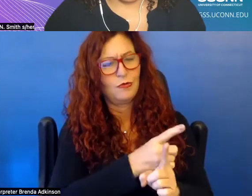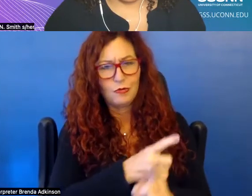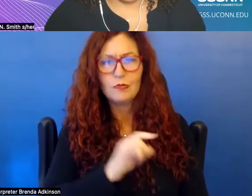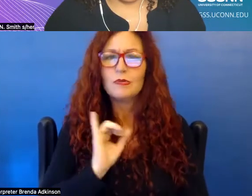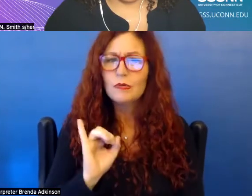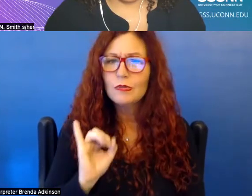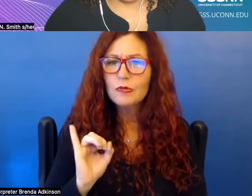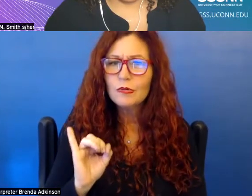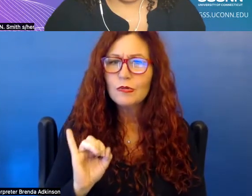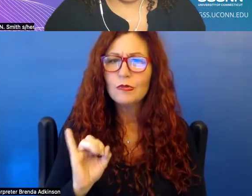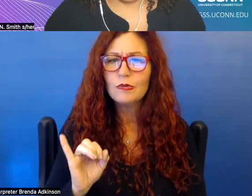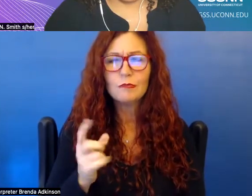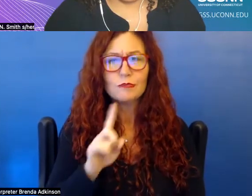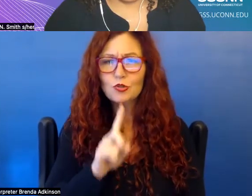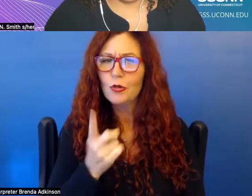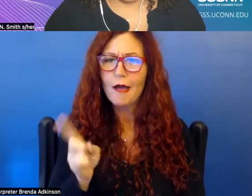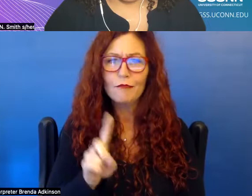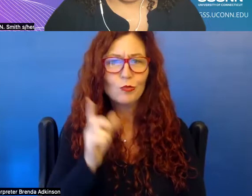and feeling affirmed too.